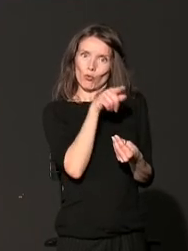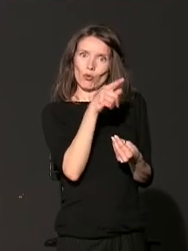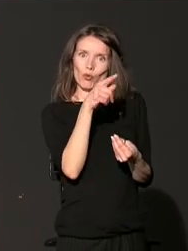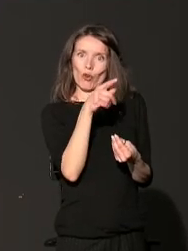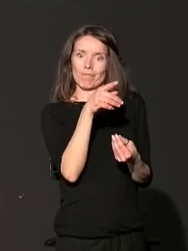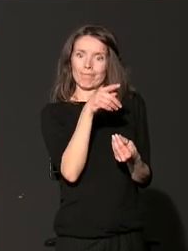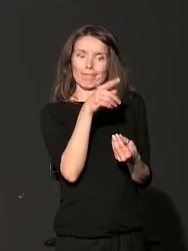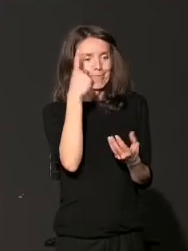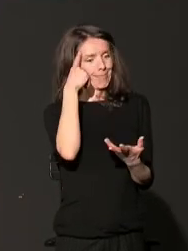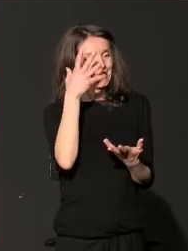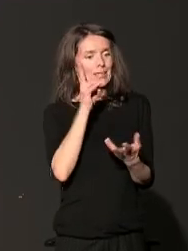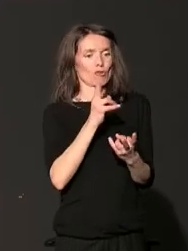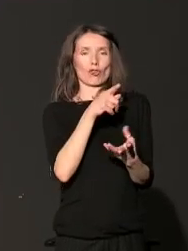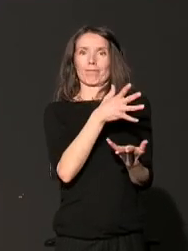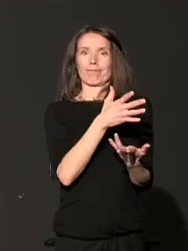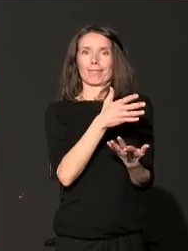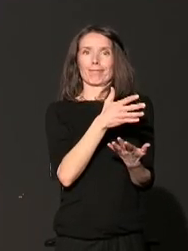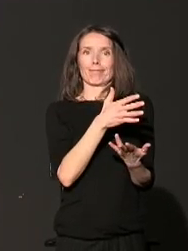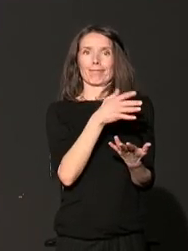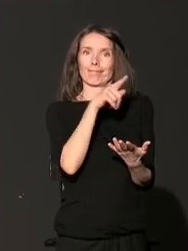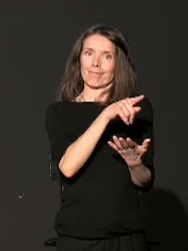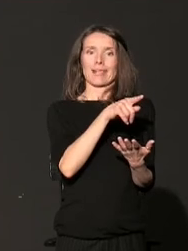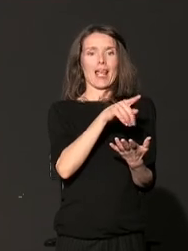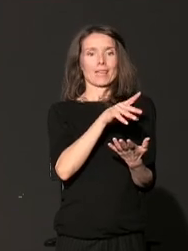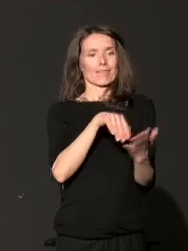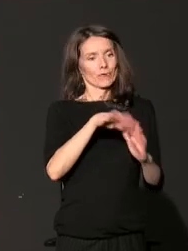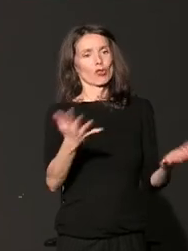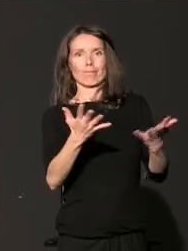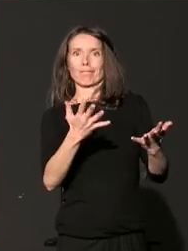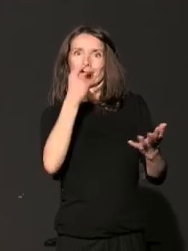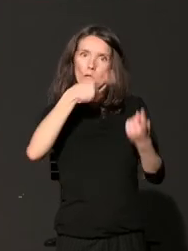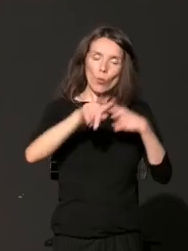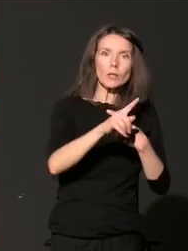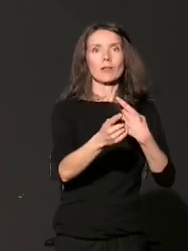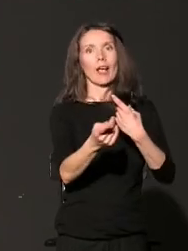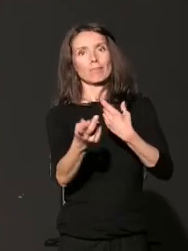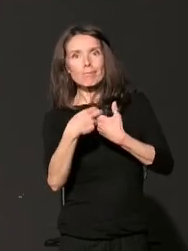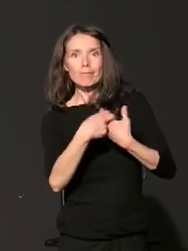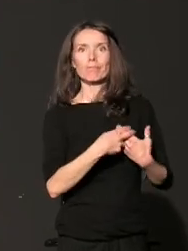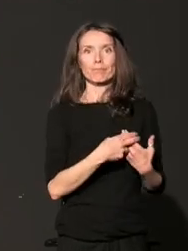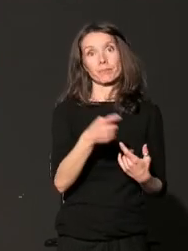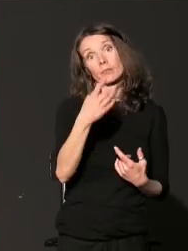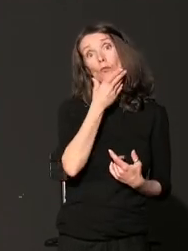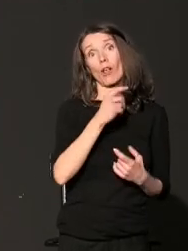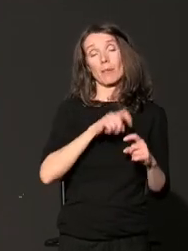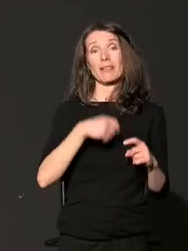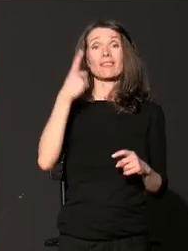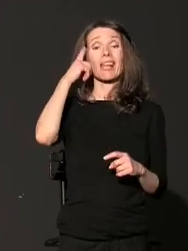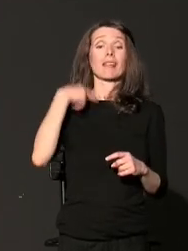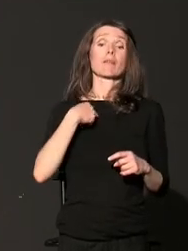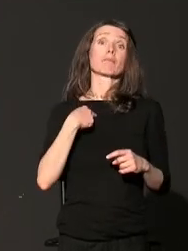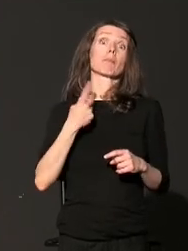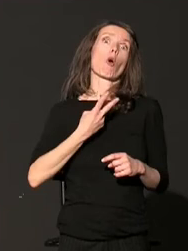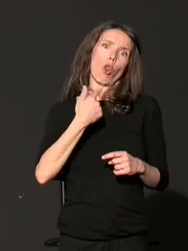step. So again, I'm very proud to say that in the next five years USAID is continuing in its strategy of trying to build